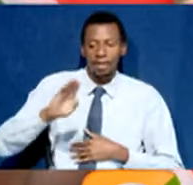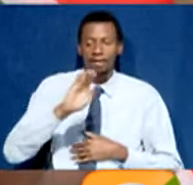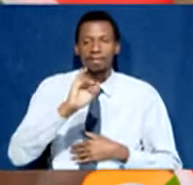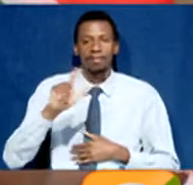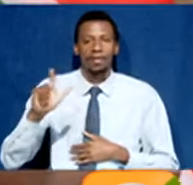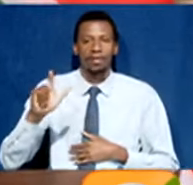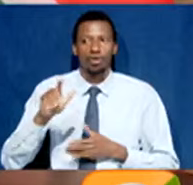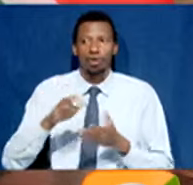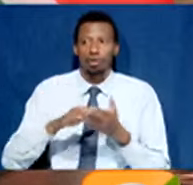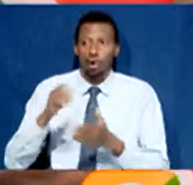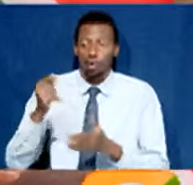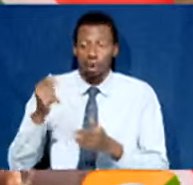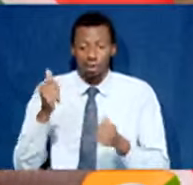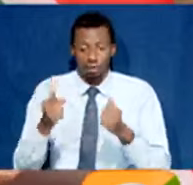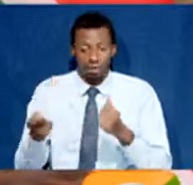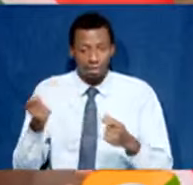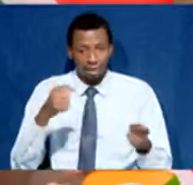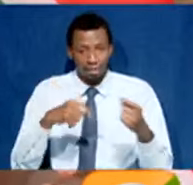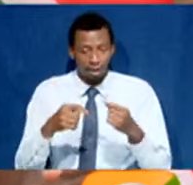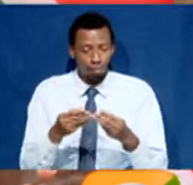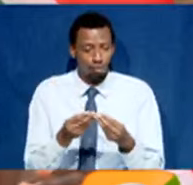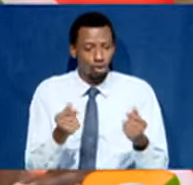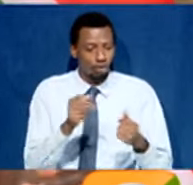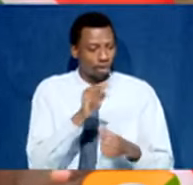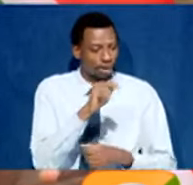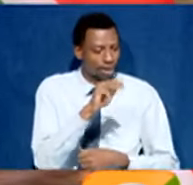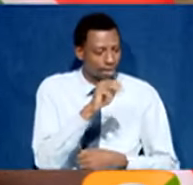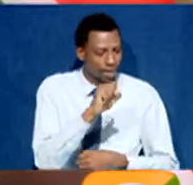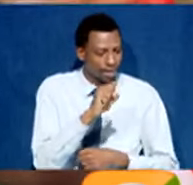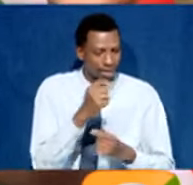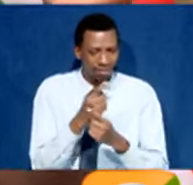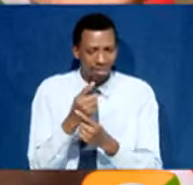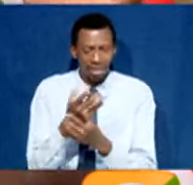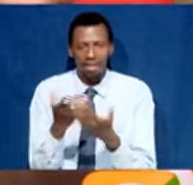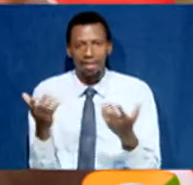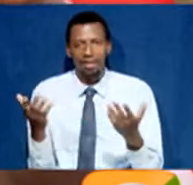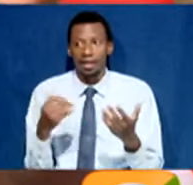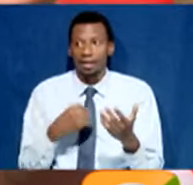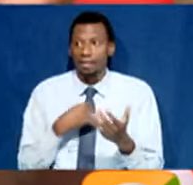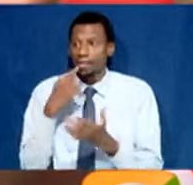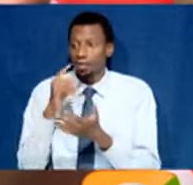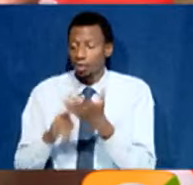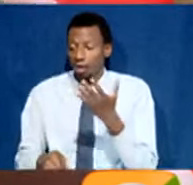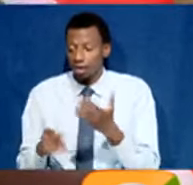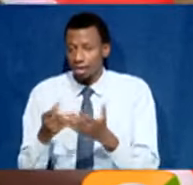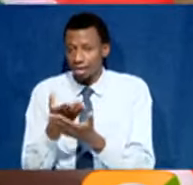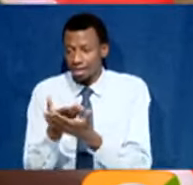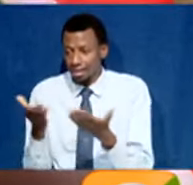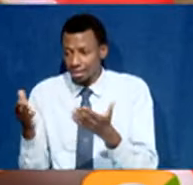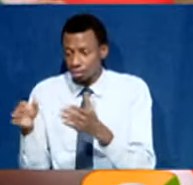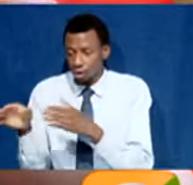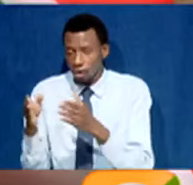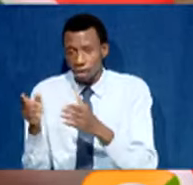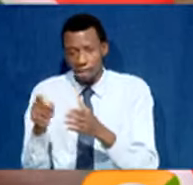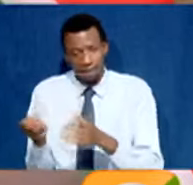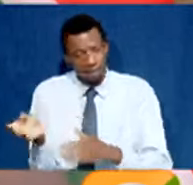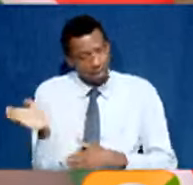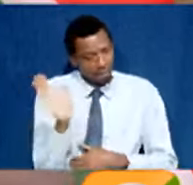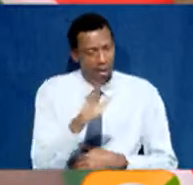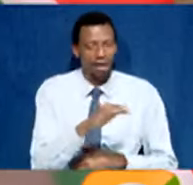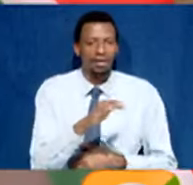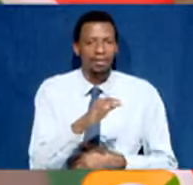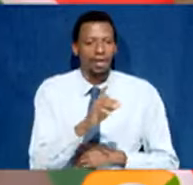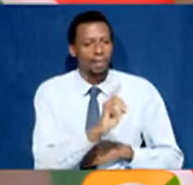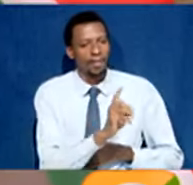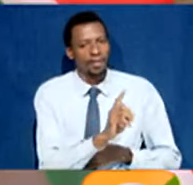and all the other people that were here. And I have said those infrastructure should be transferred to the parent ministries. Okay. State House must deal with State House